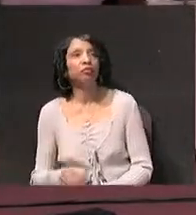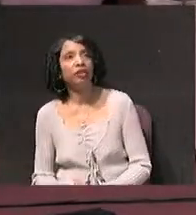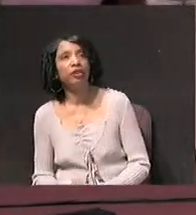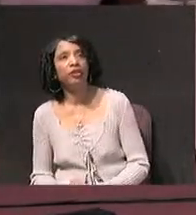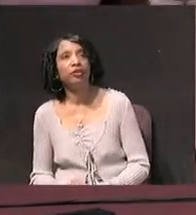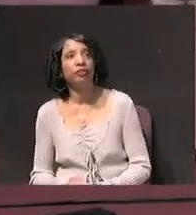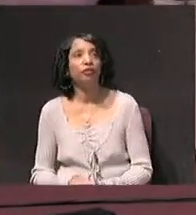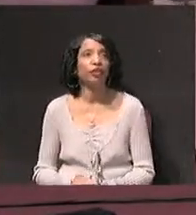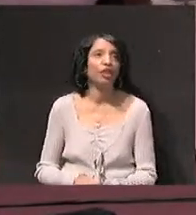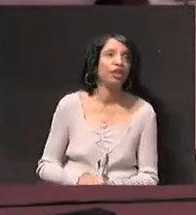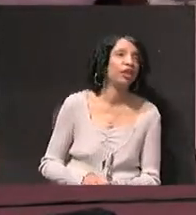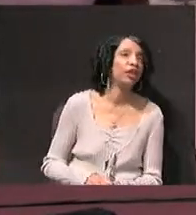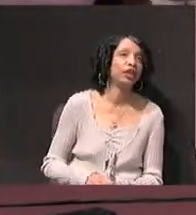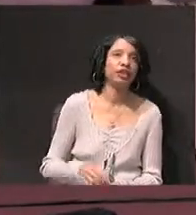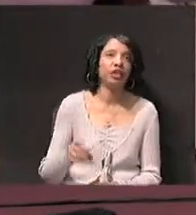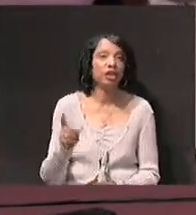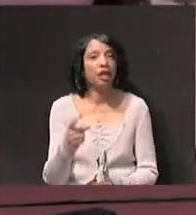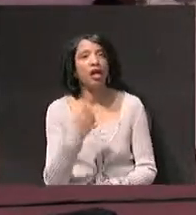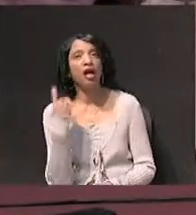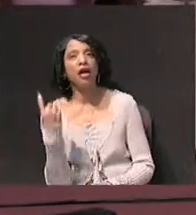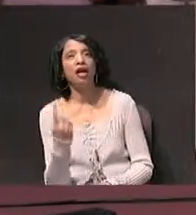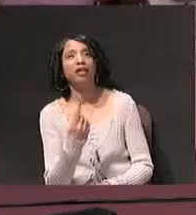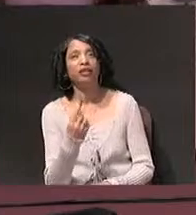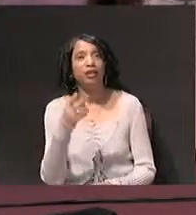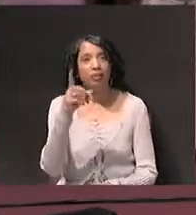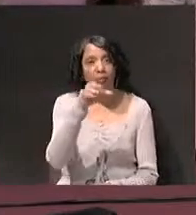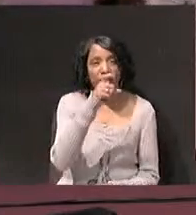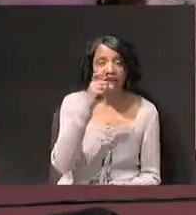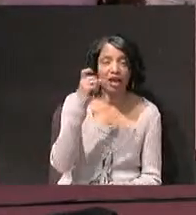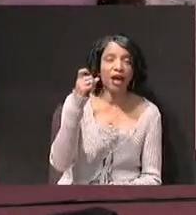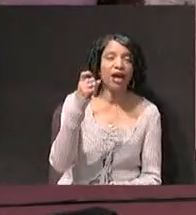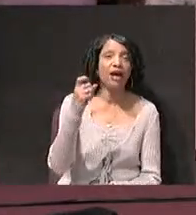Bless you, young man. Bless you, bless you. Just